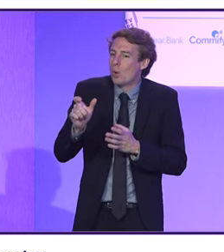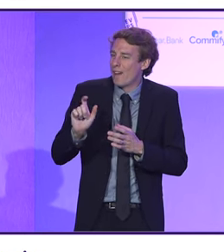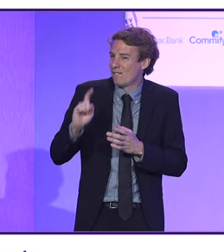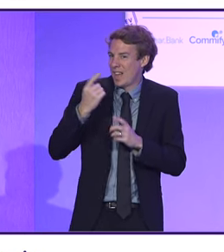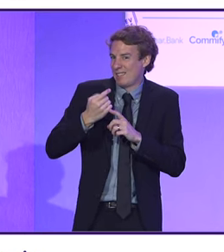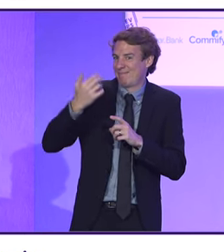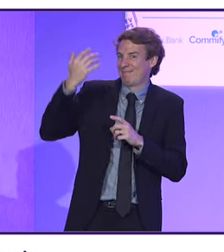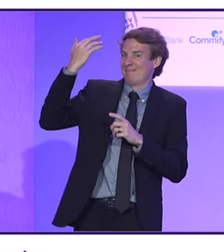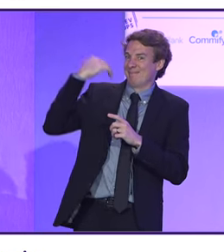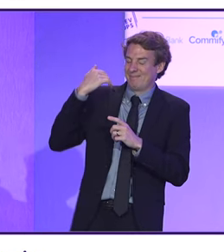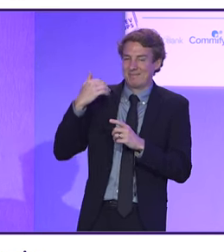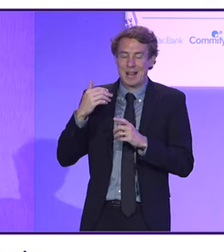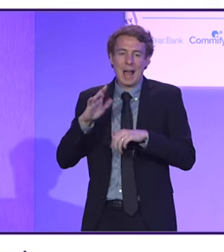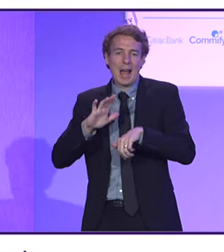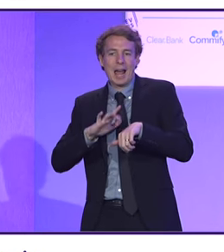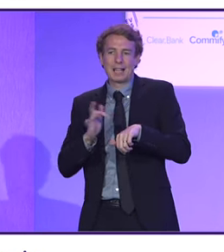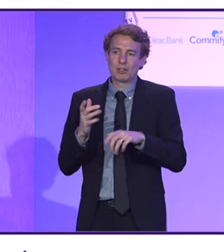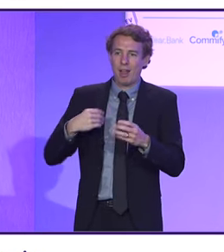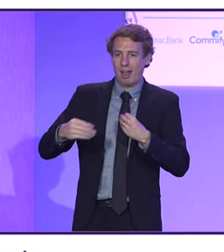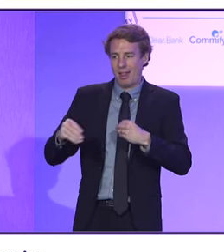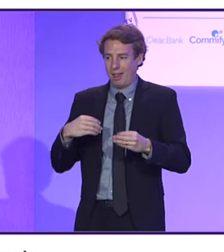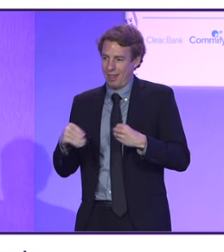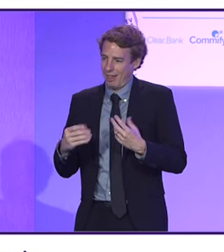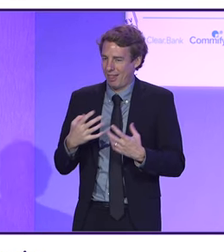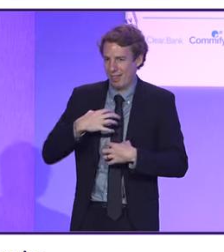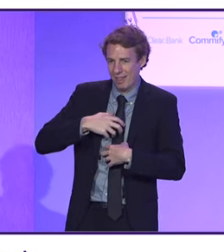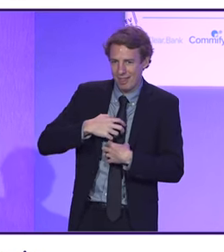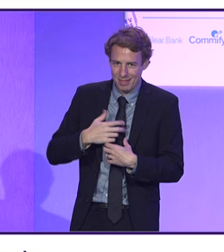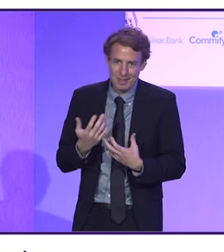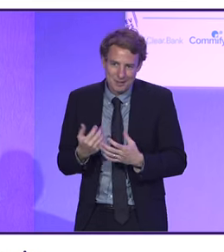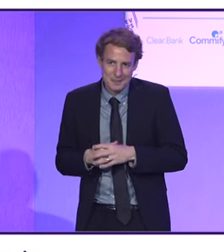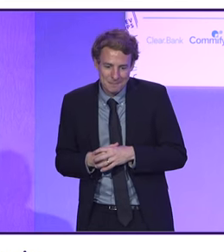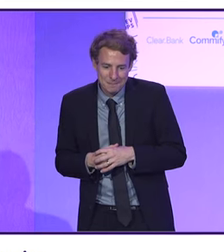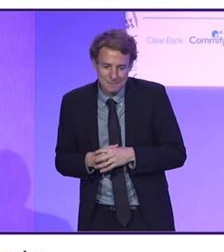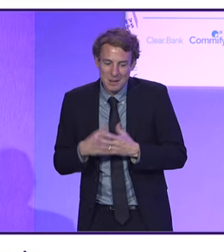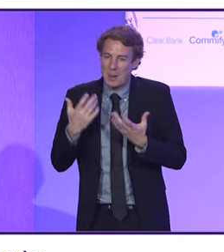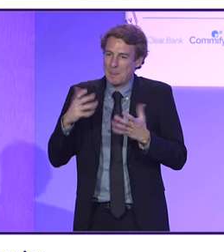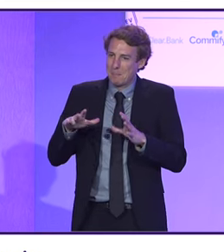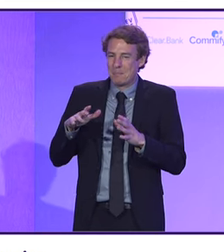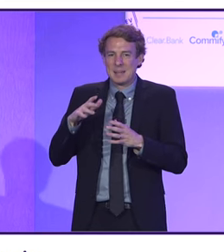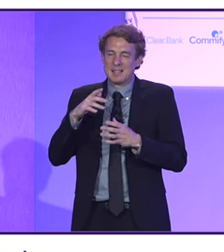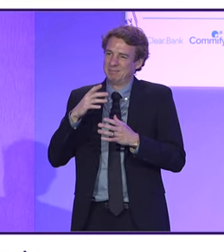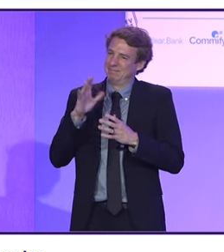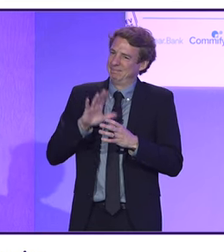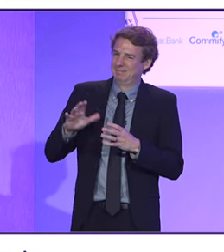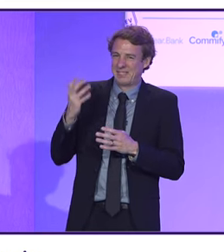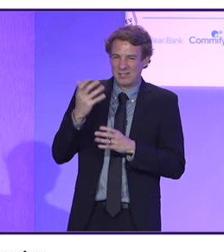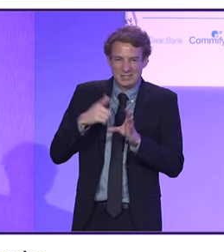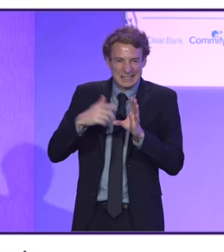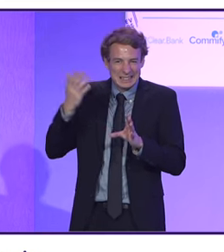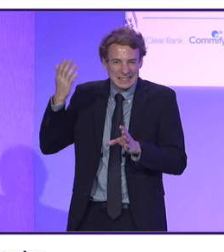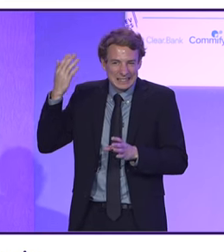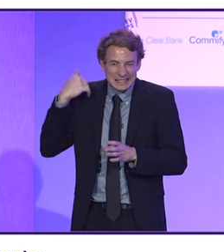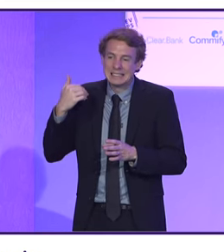which is agile. Agile started, 15-ish years ago as a concept of bringing people together. It was